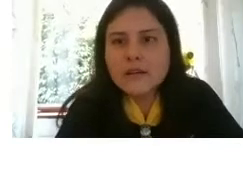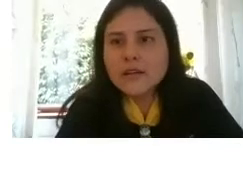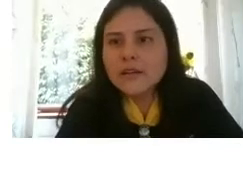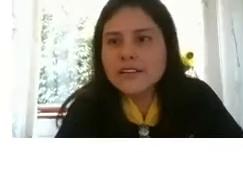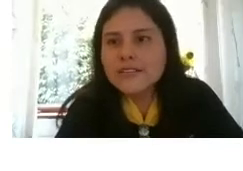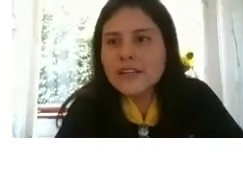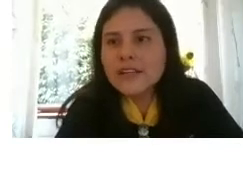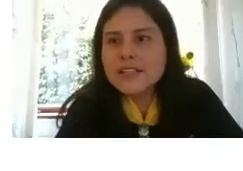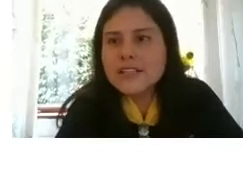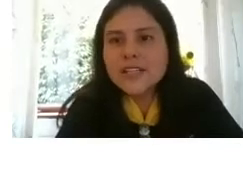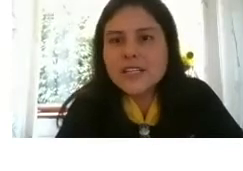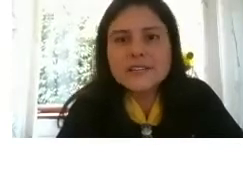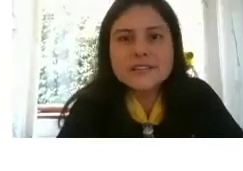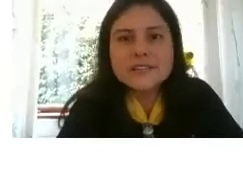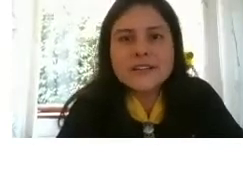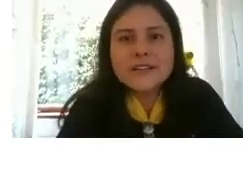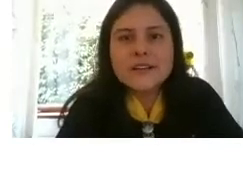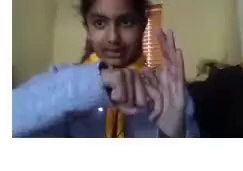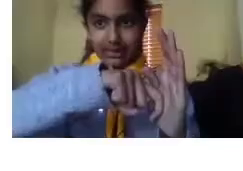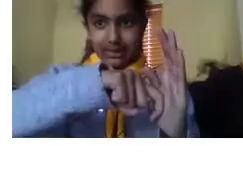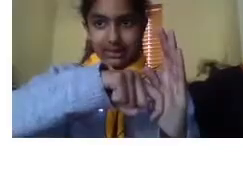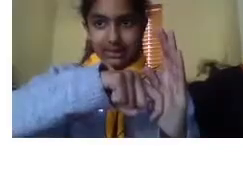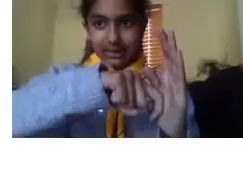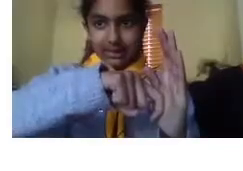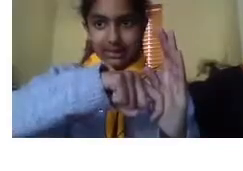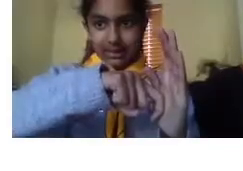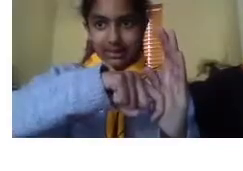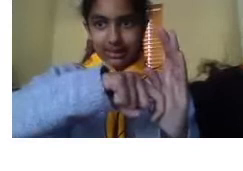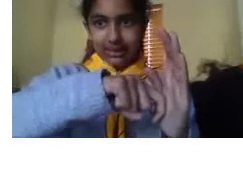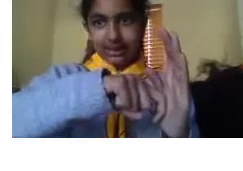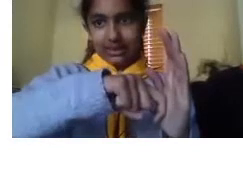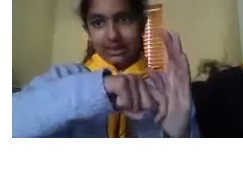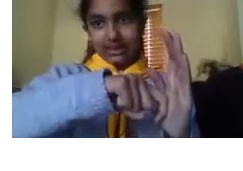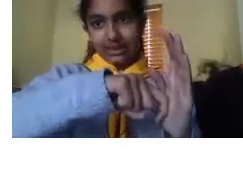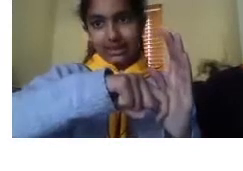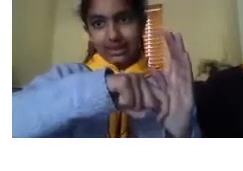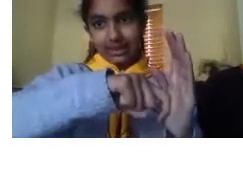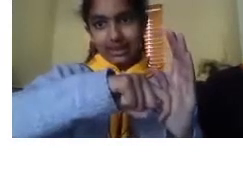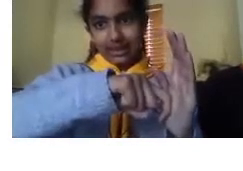Oh, hold on, where is she? Rachel, she's an Abraham.